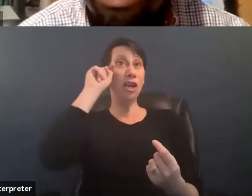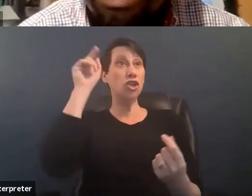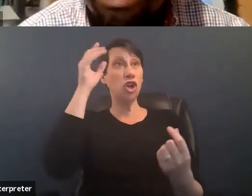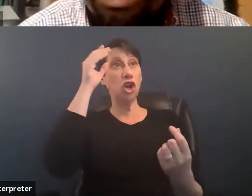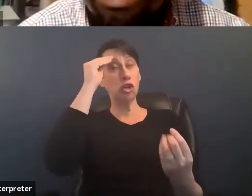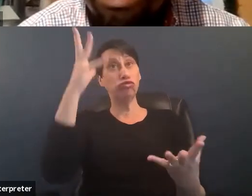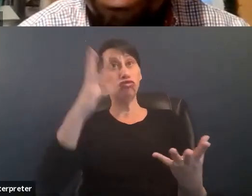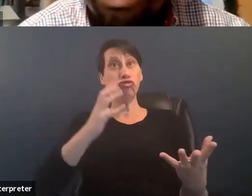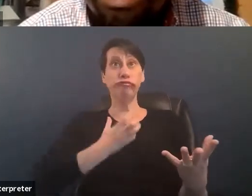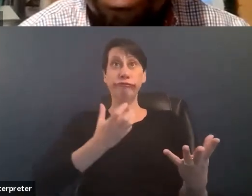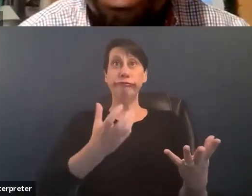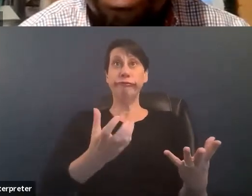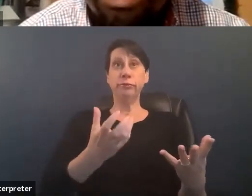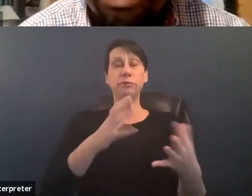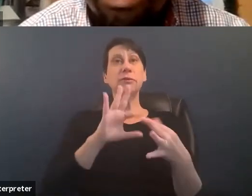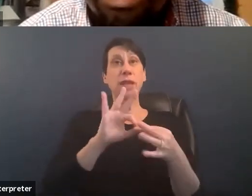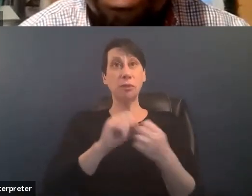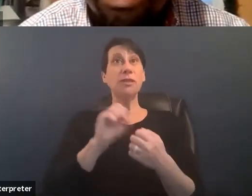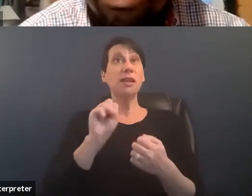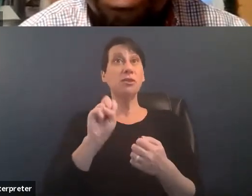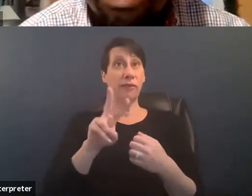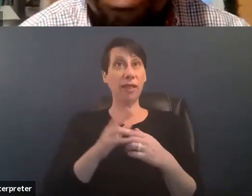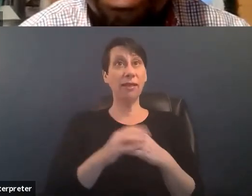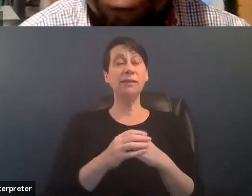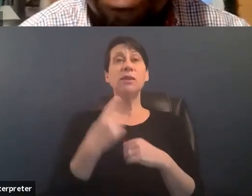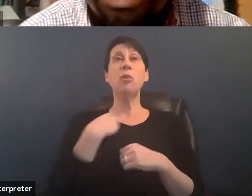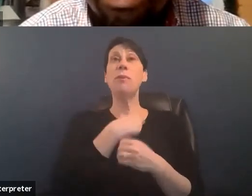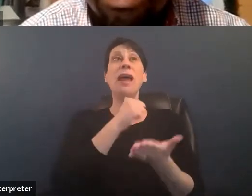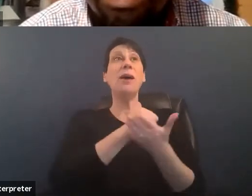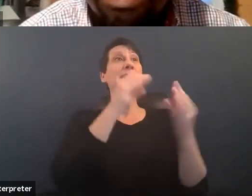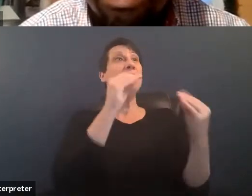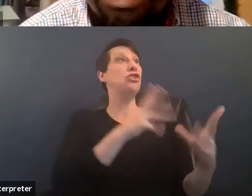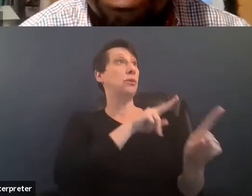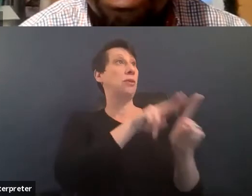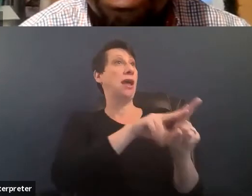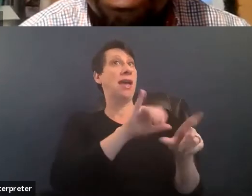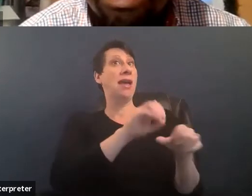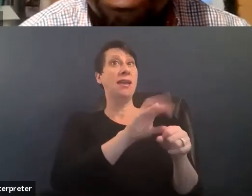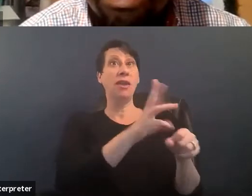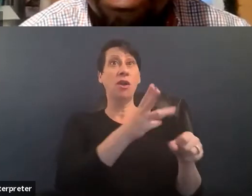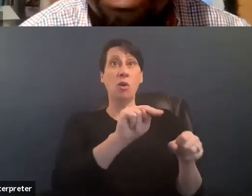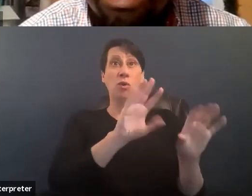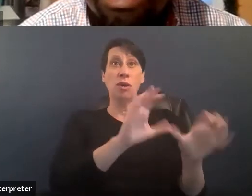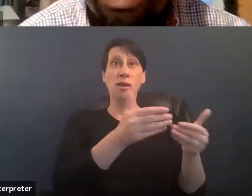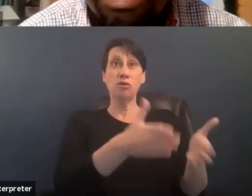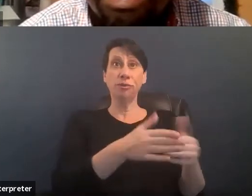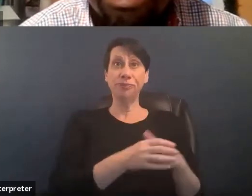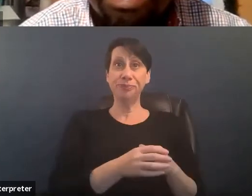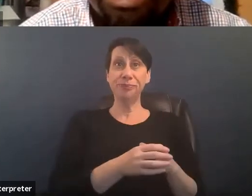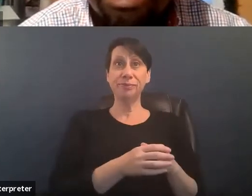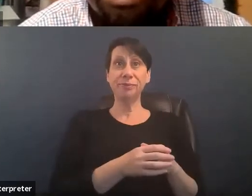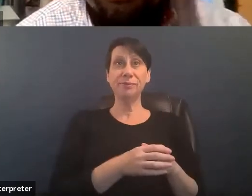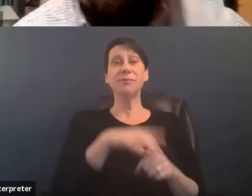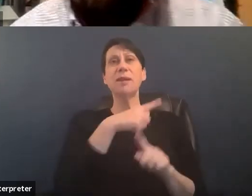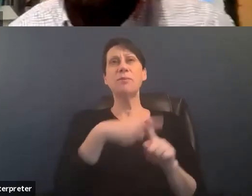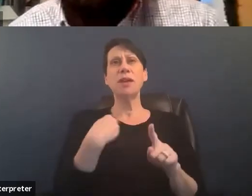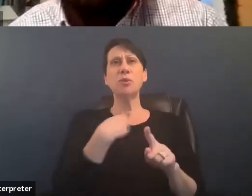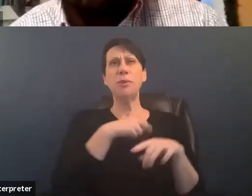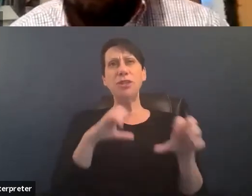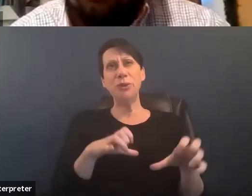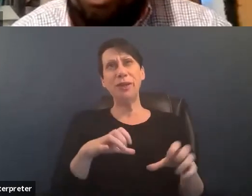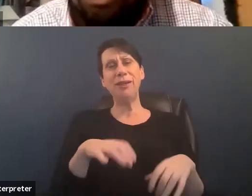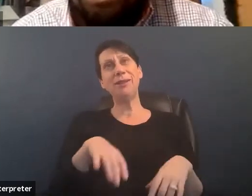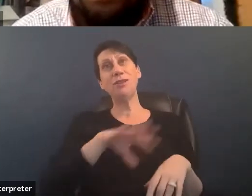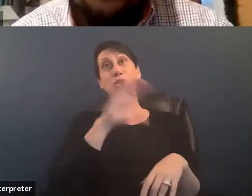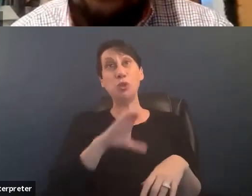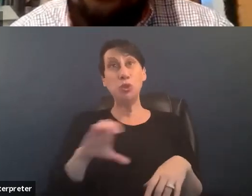we've been helping teachers to implement those in their own classrooms. As well as we've been doing sort of Zoom,